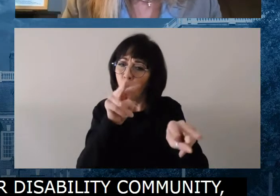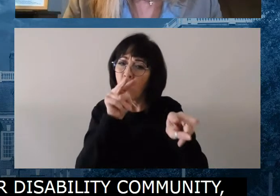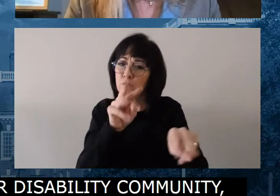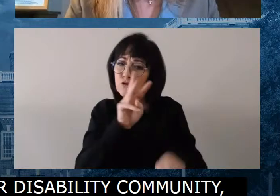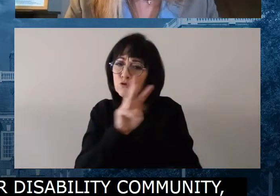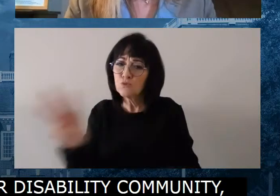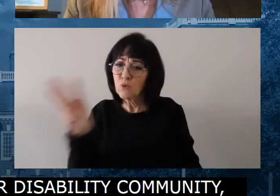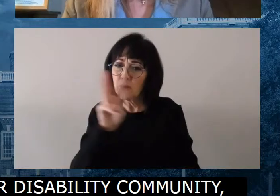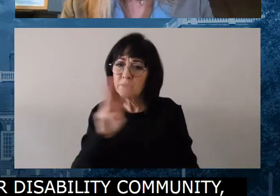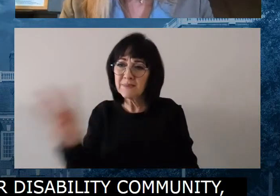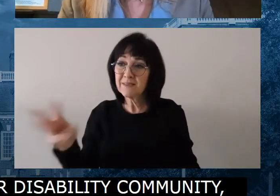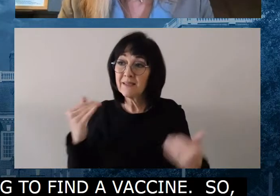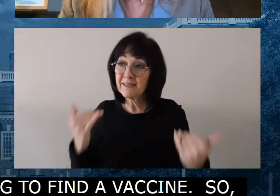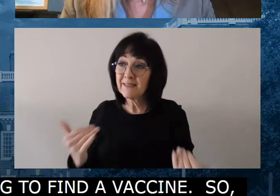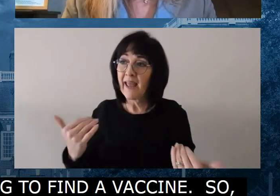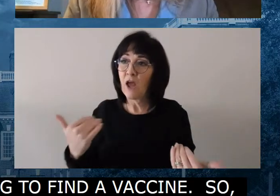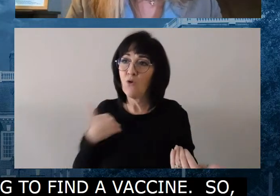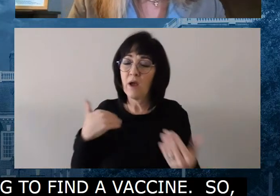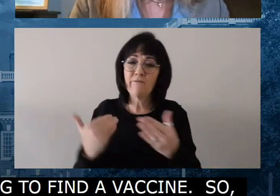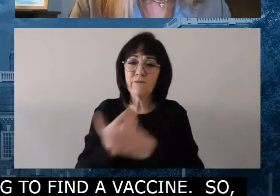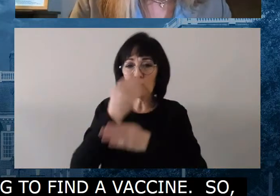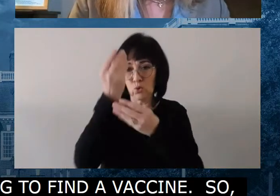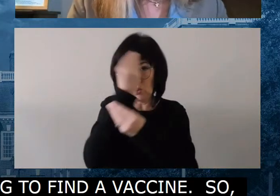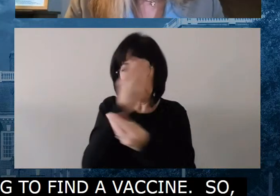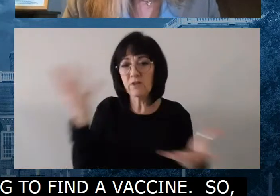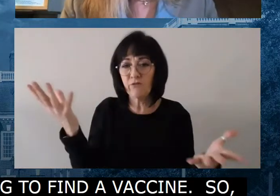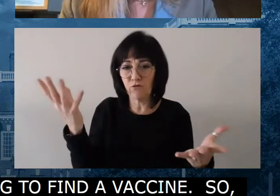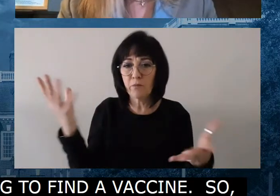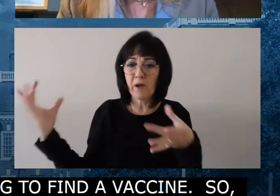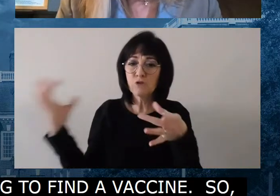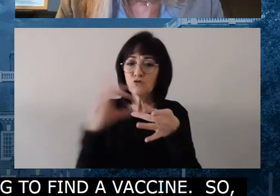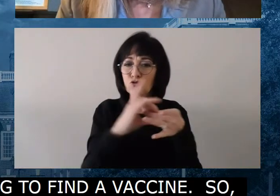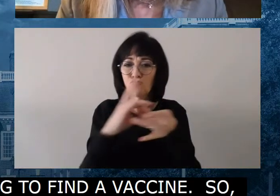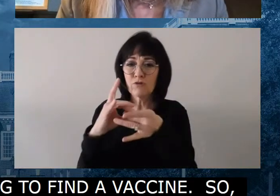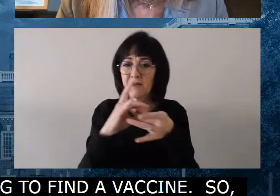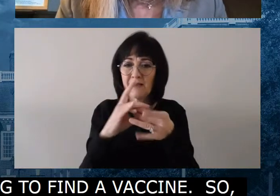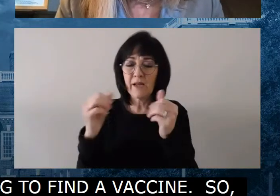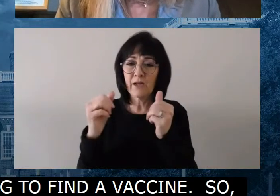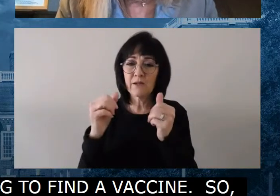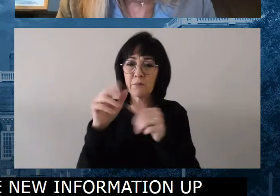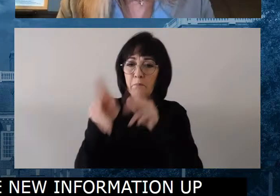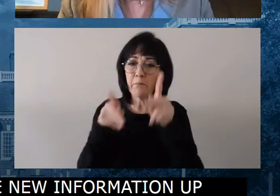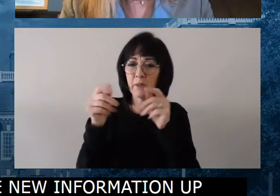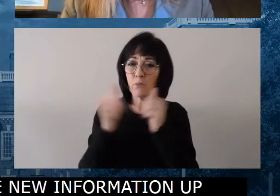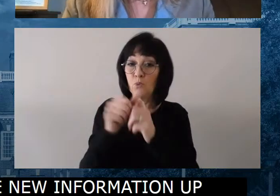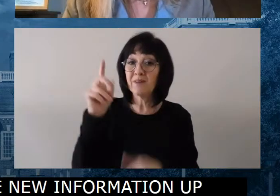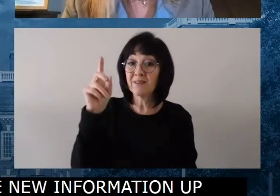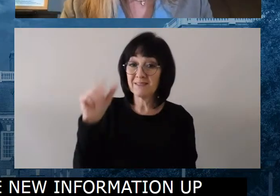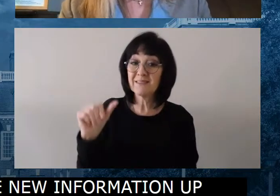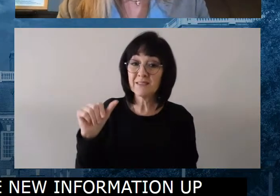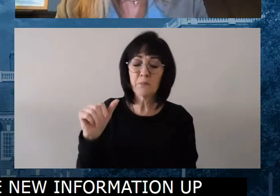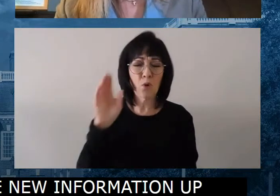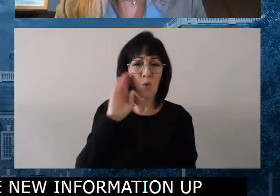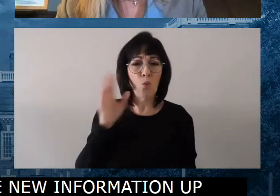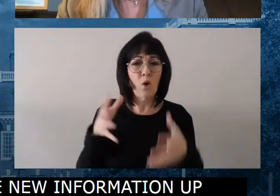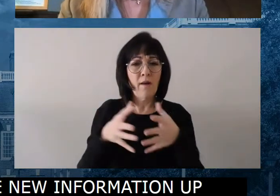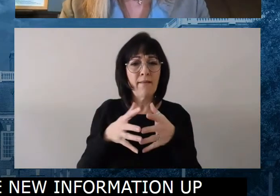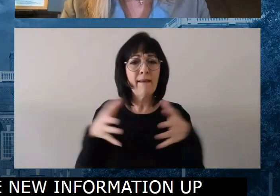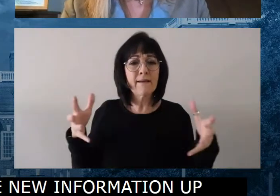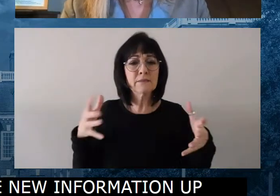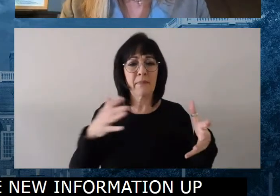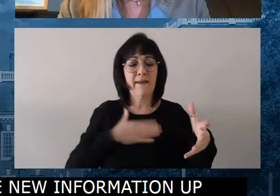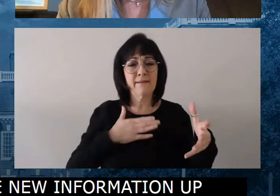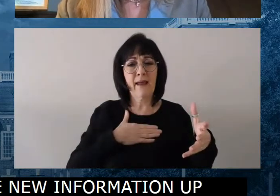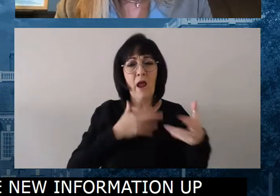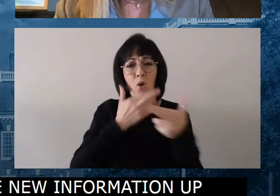for persons with disabilities, and we'll be expanding a contact point for those who are unable